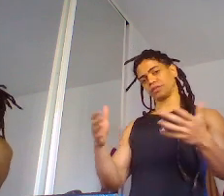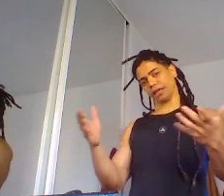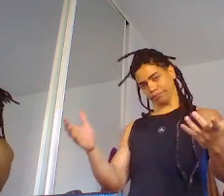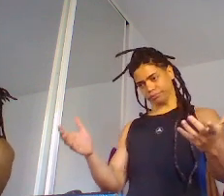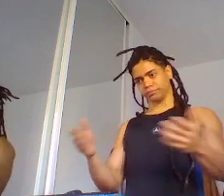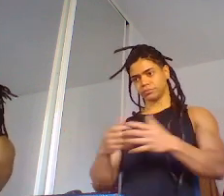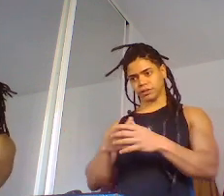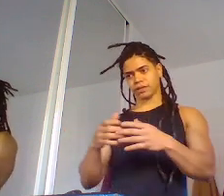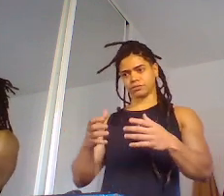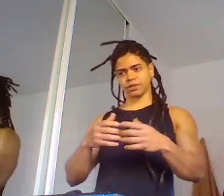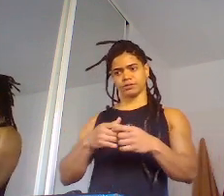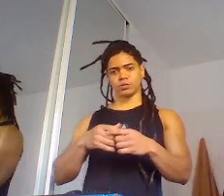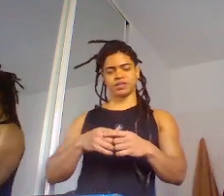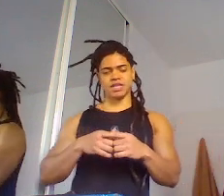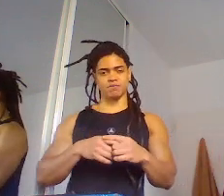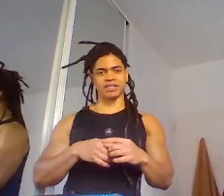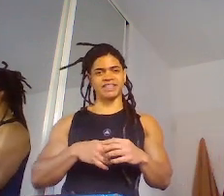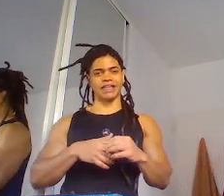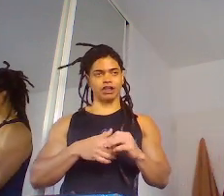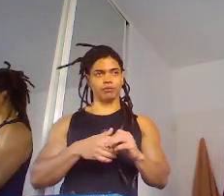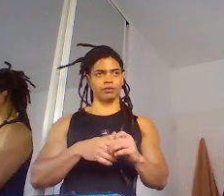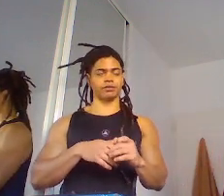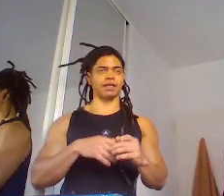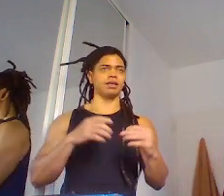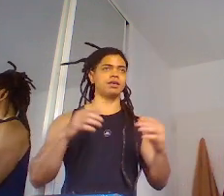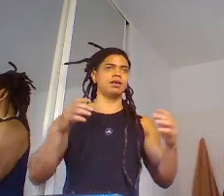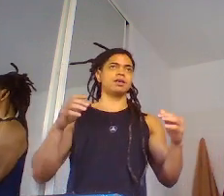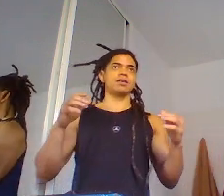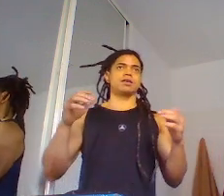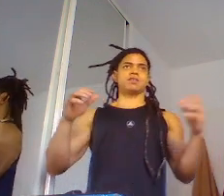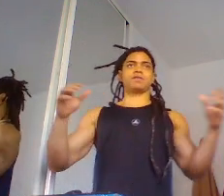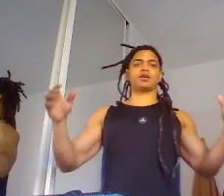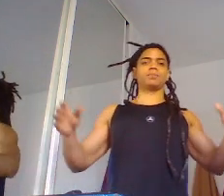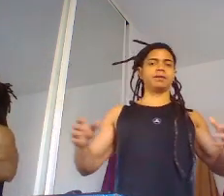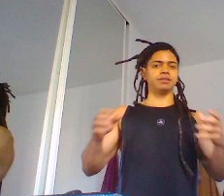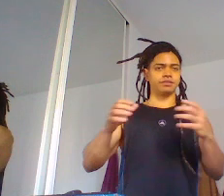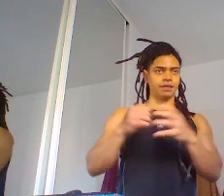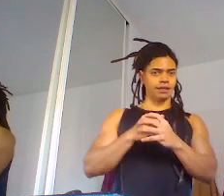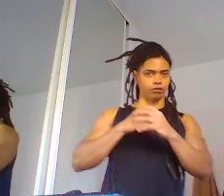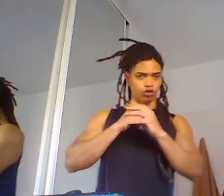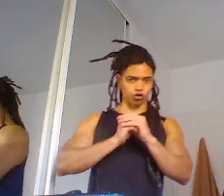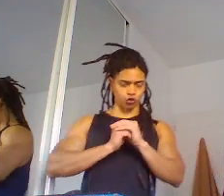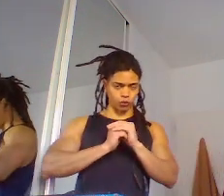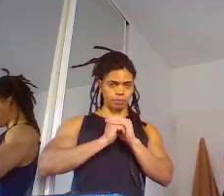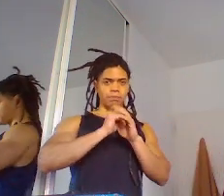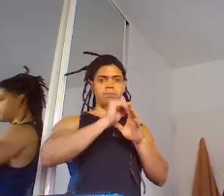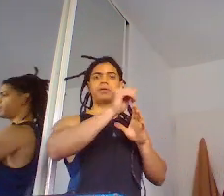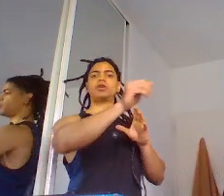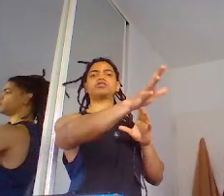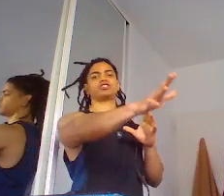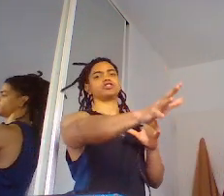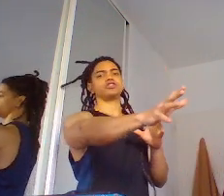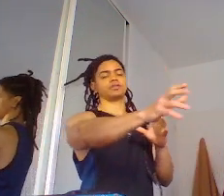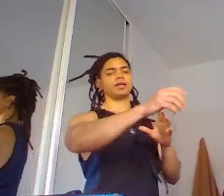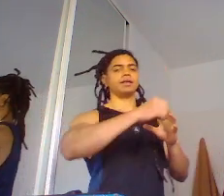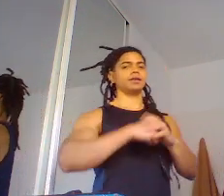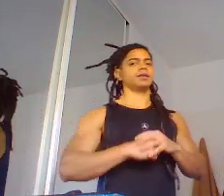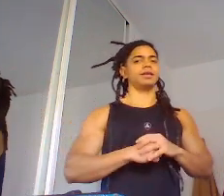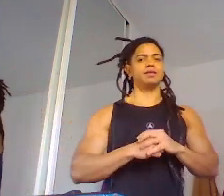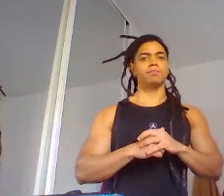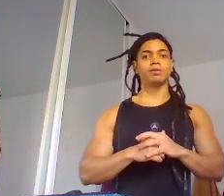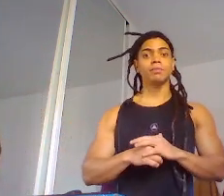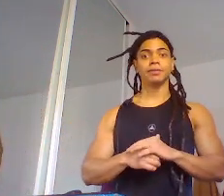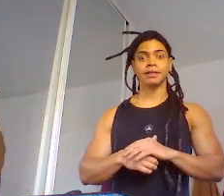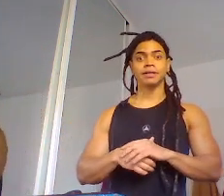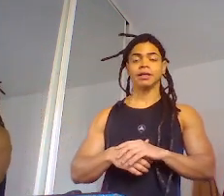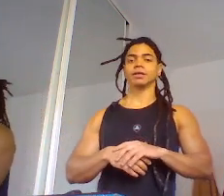so for example, okay, so with the investing activities, like if a company decide to purchase